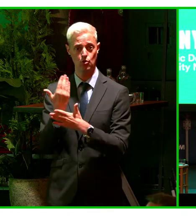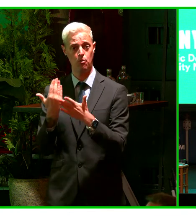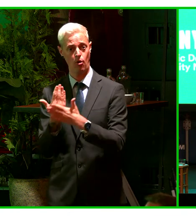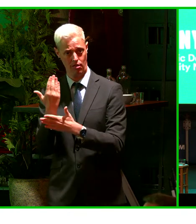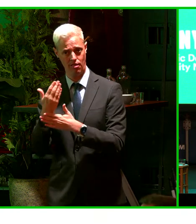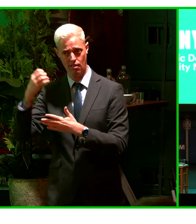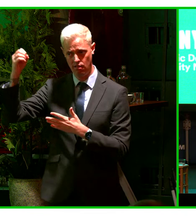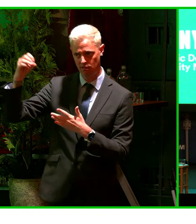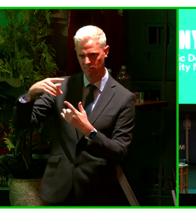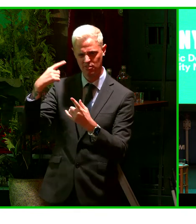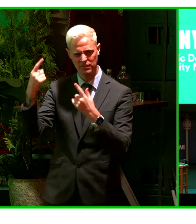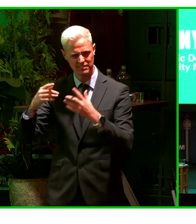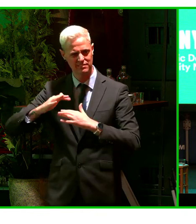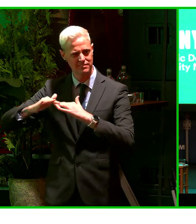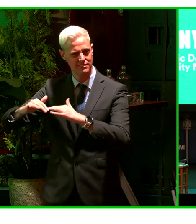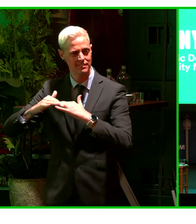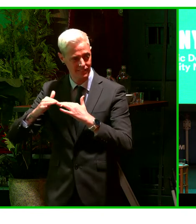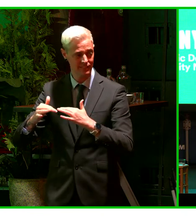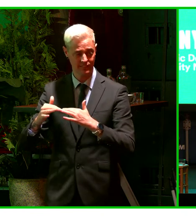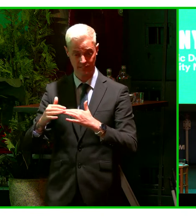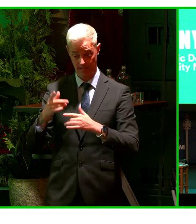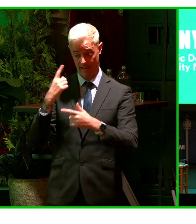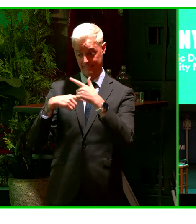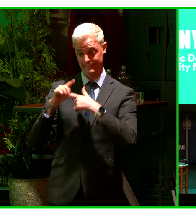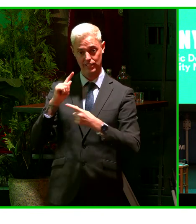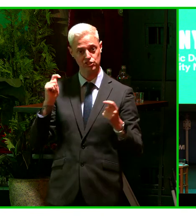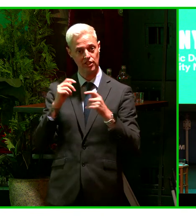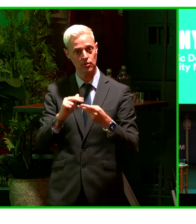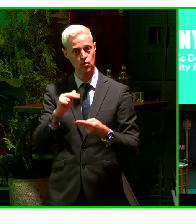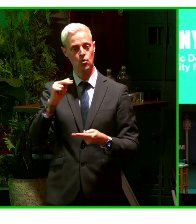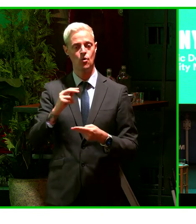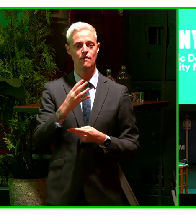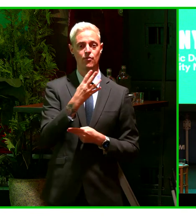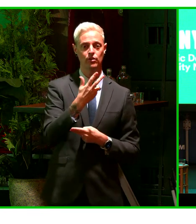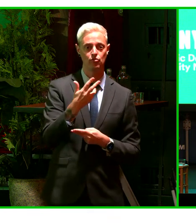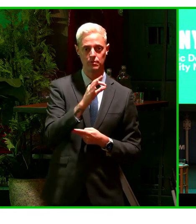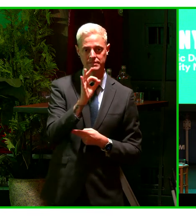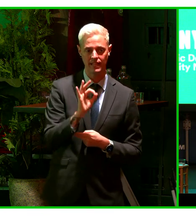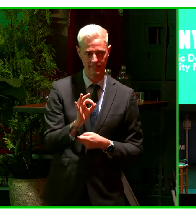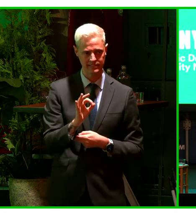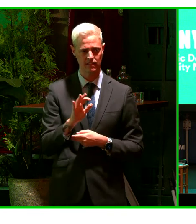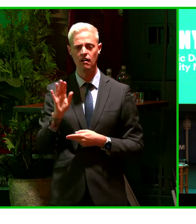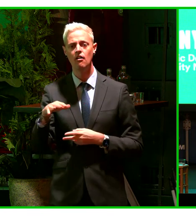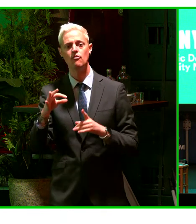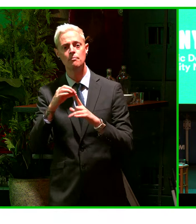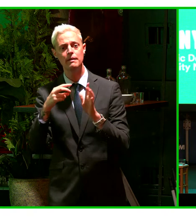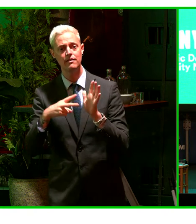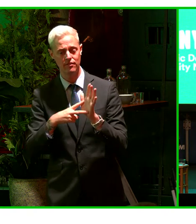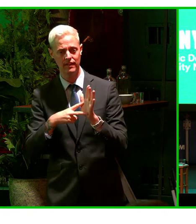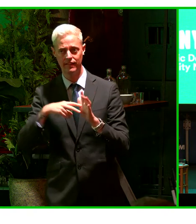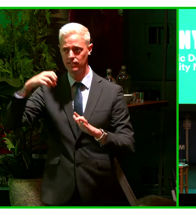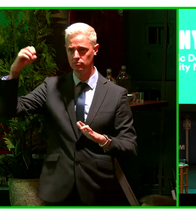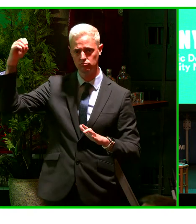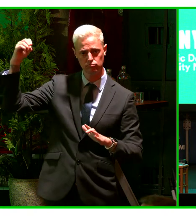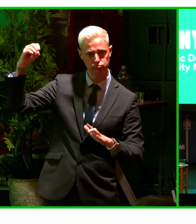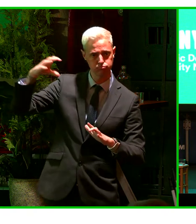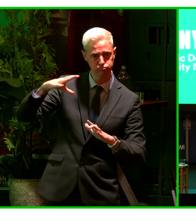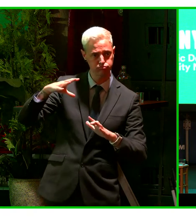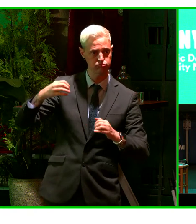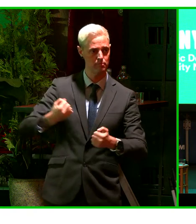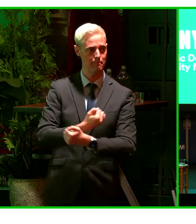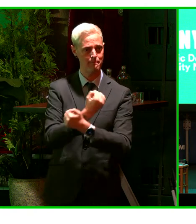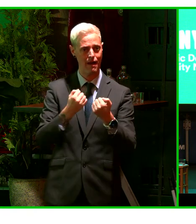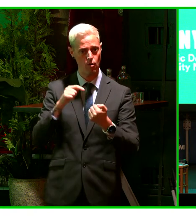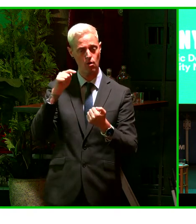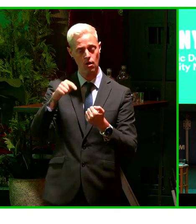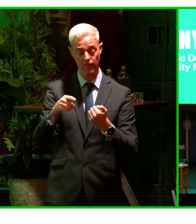was 43% last year. You look at PV, 1% of that renewable mix was from PV in